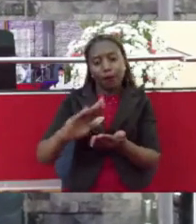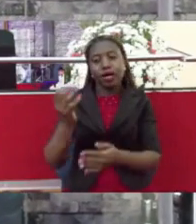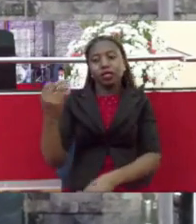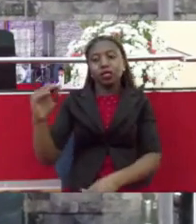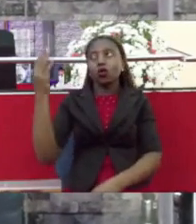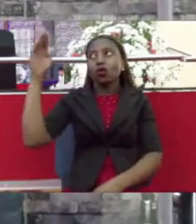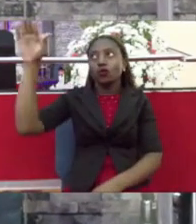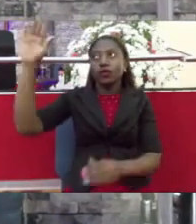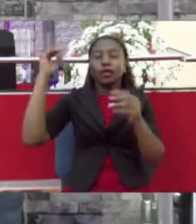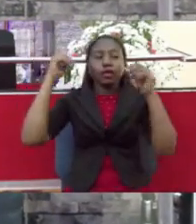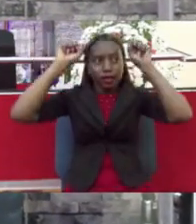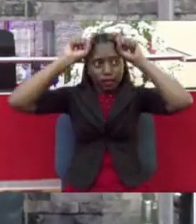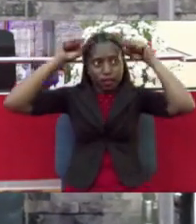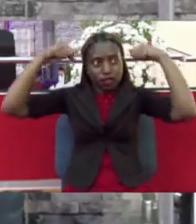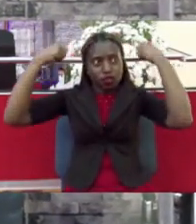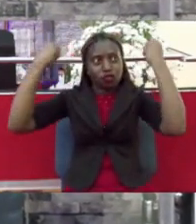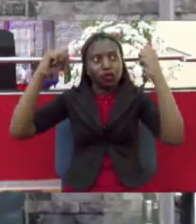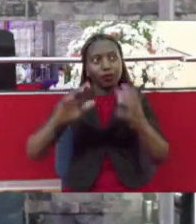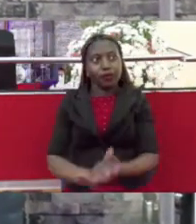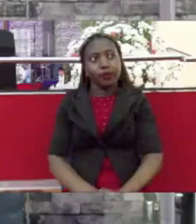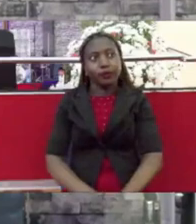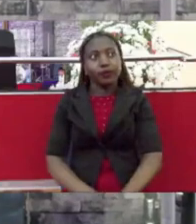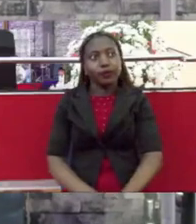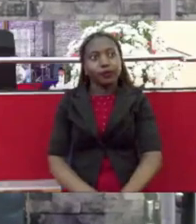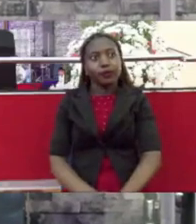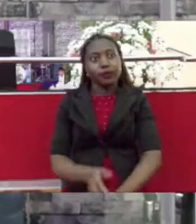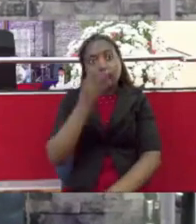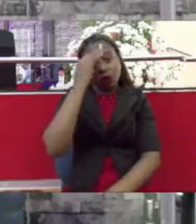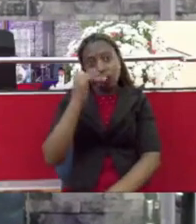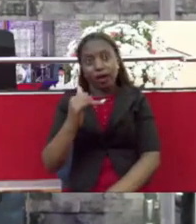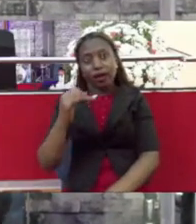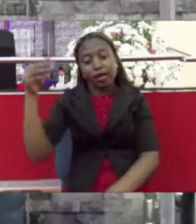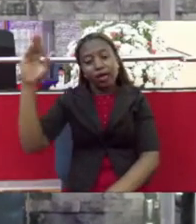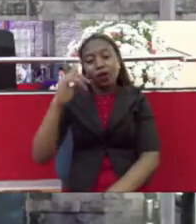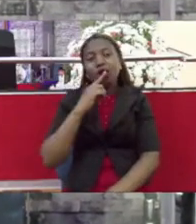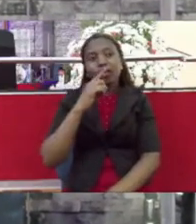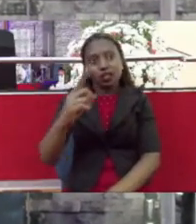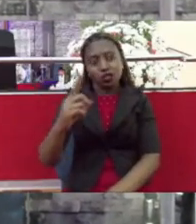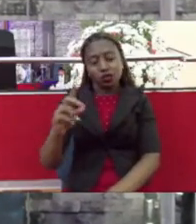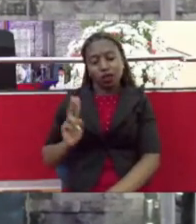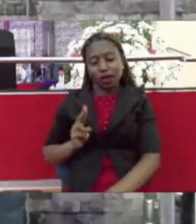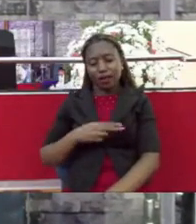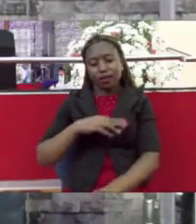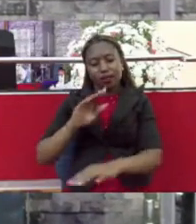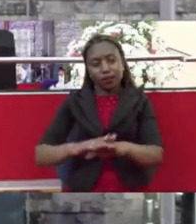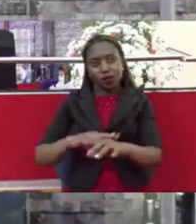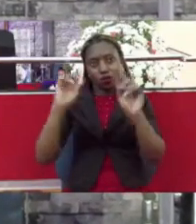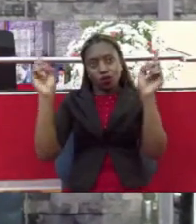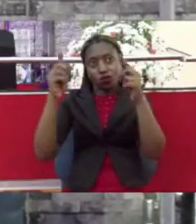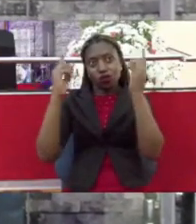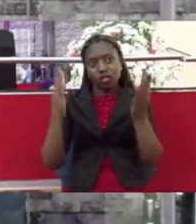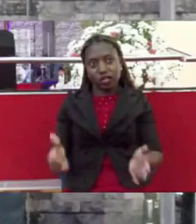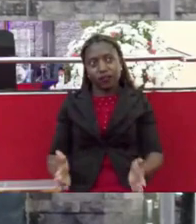wewe umehusika katika kuwa miongoni mwa kondoo wake? Because he has assured us that indeed he's a good shepherd. Ya kwa sababu ametuhakikishia kwamba kwa